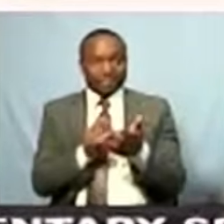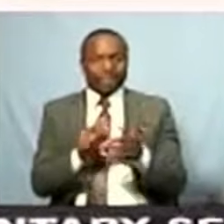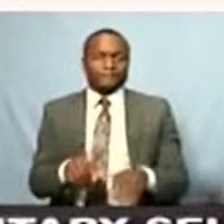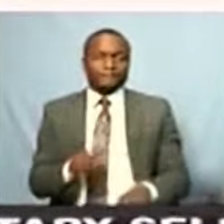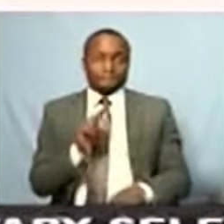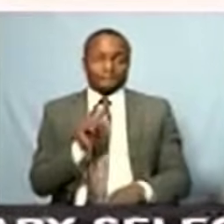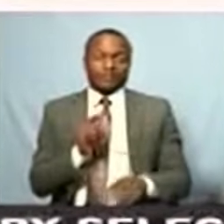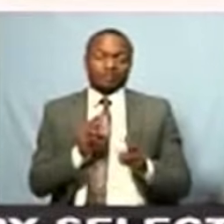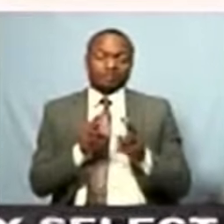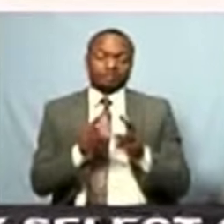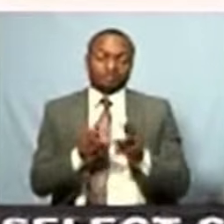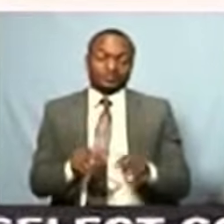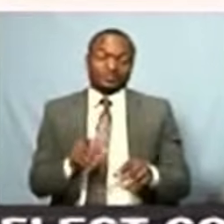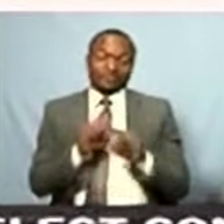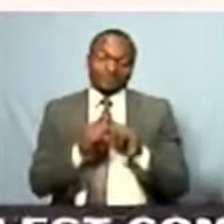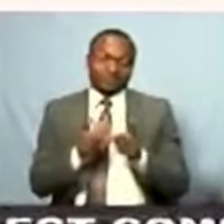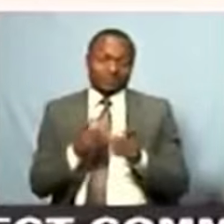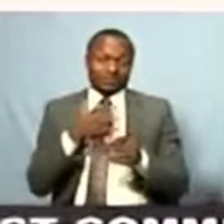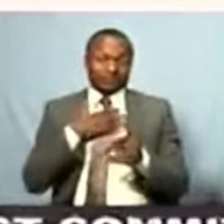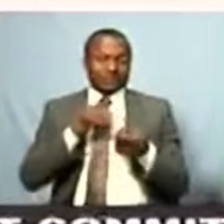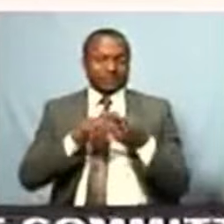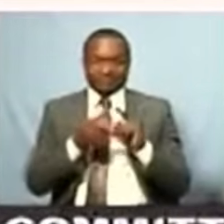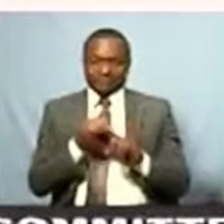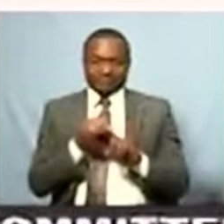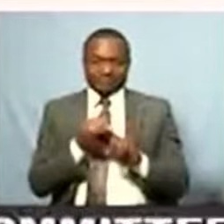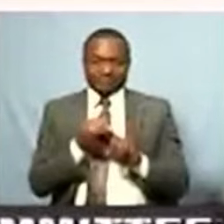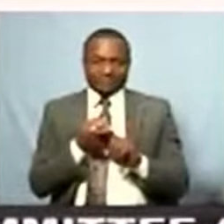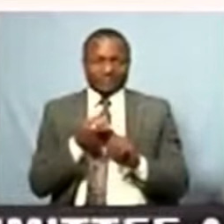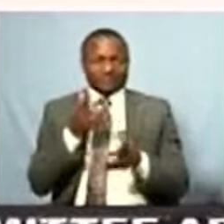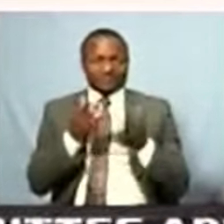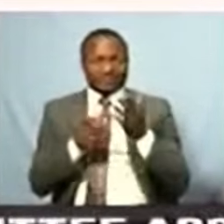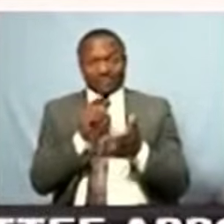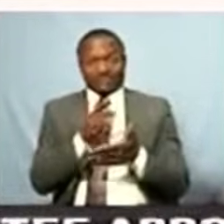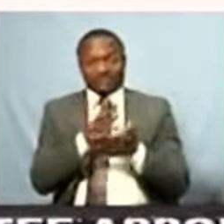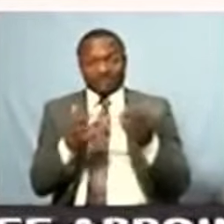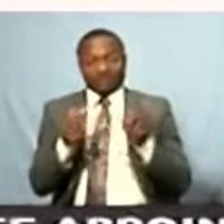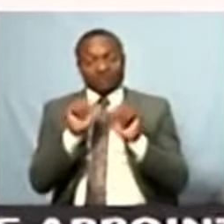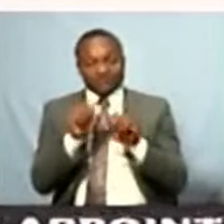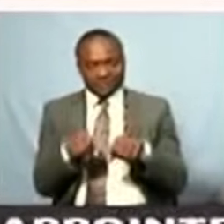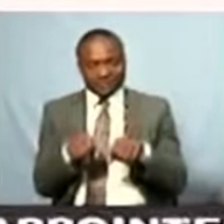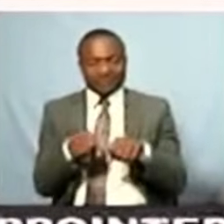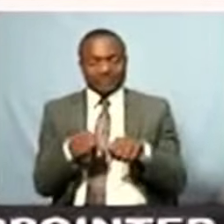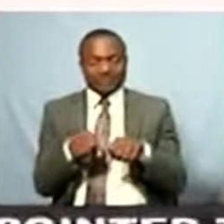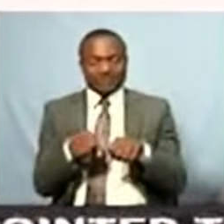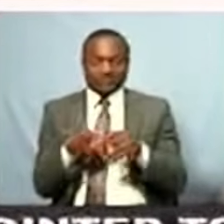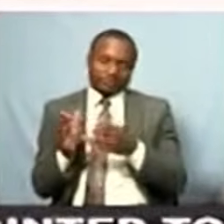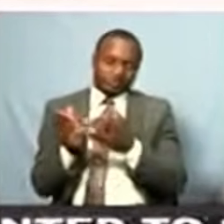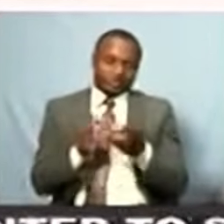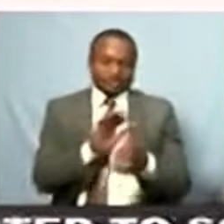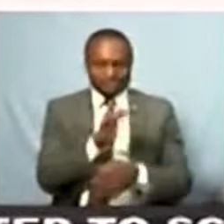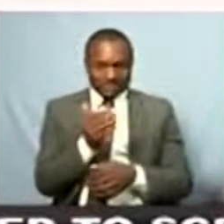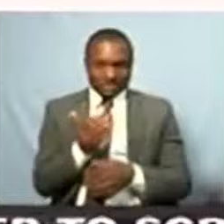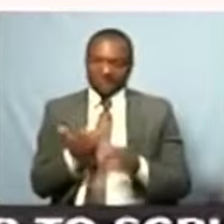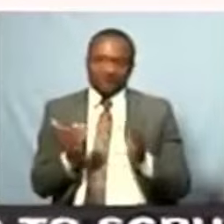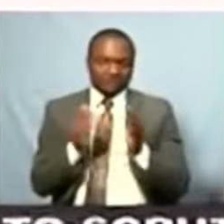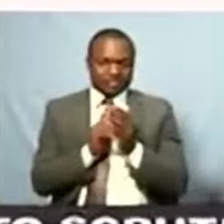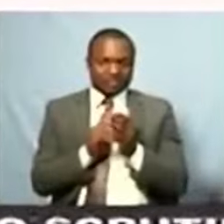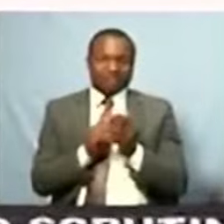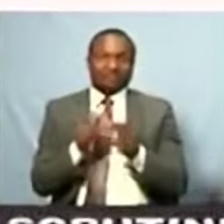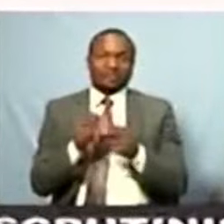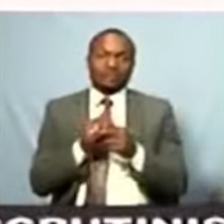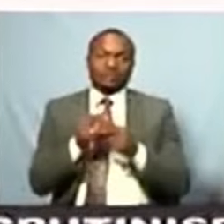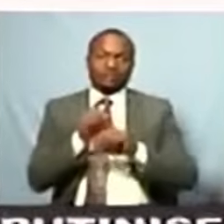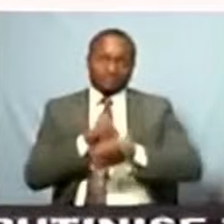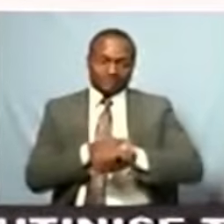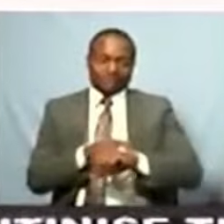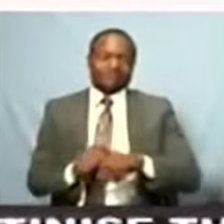that regard. But like my colleague has said, maybe that is something we can bring back again in shortest possible